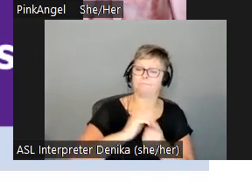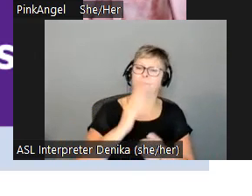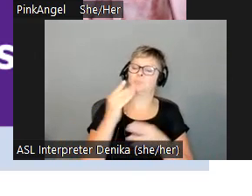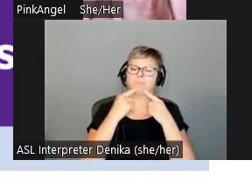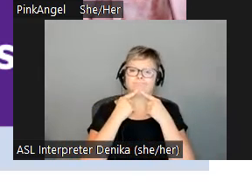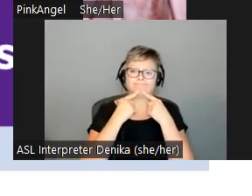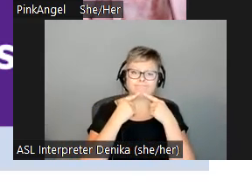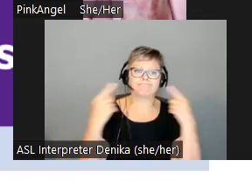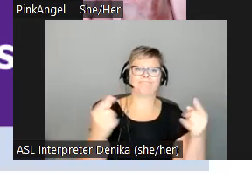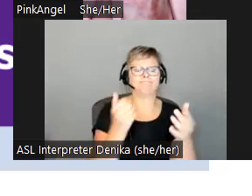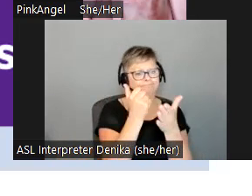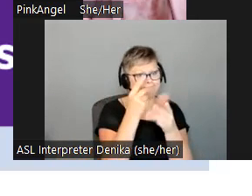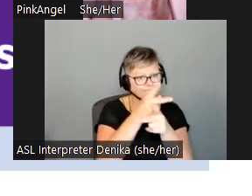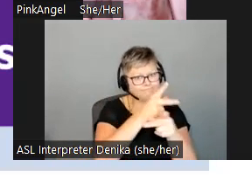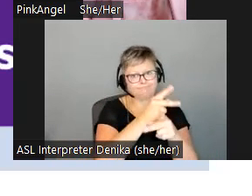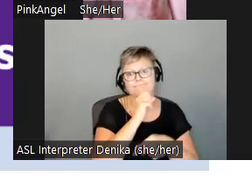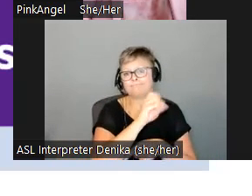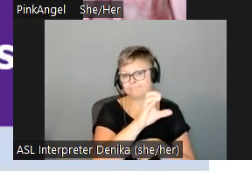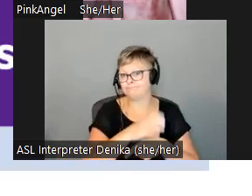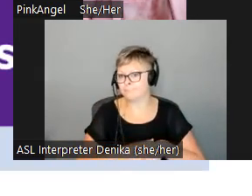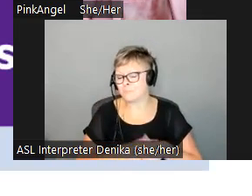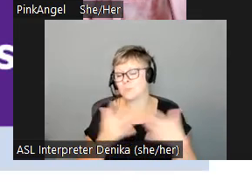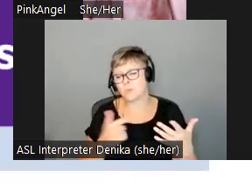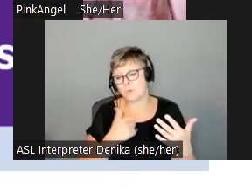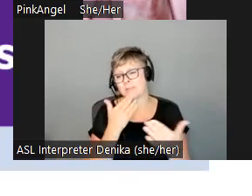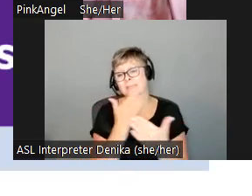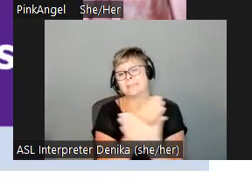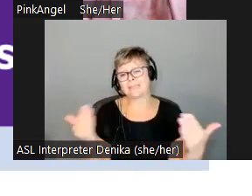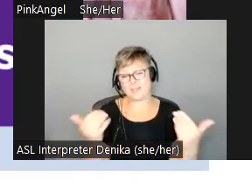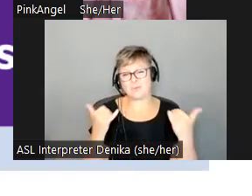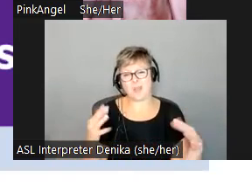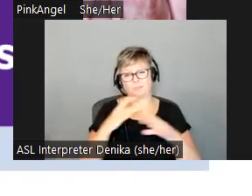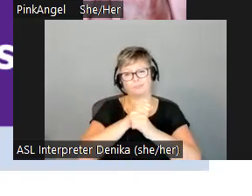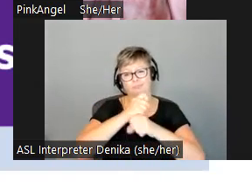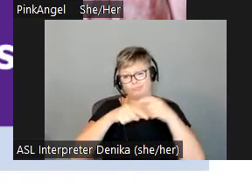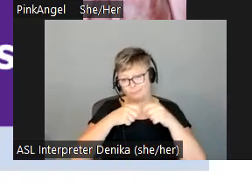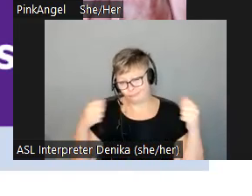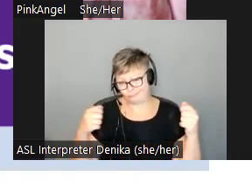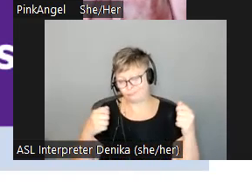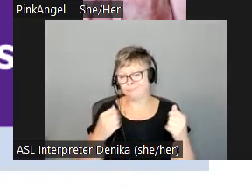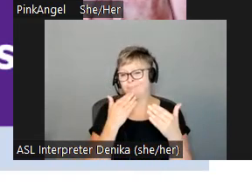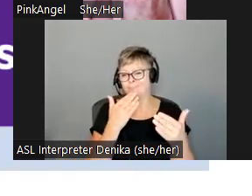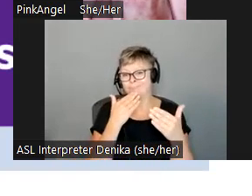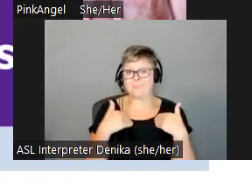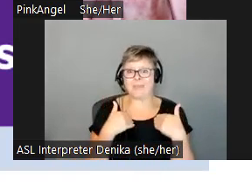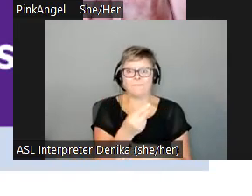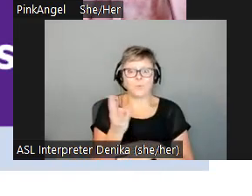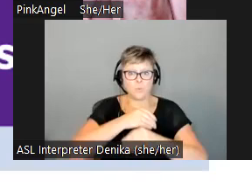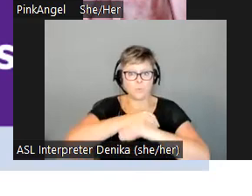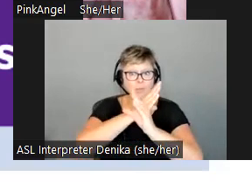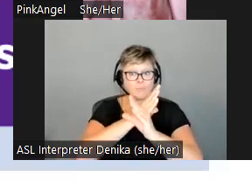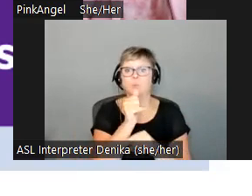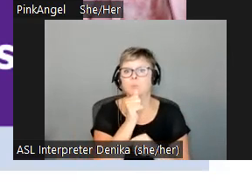across. So I do thank you. As we wrap up, I do want to remind everyone that we do have a couple webinars that are coming